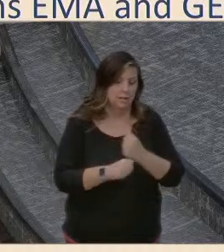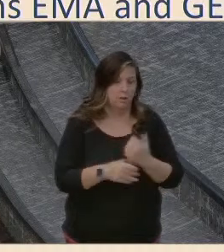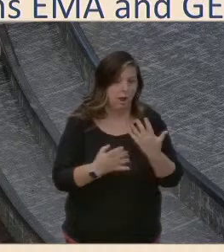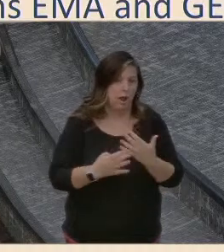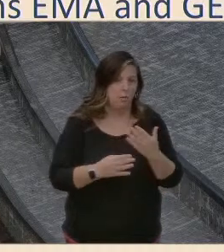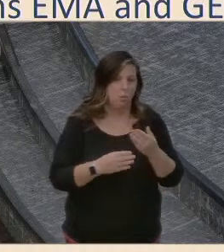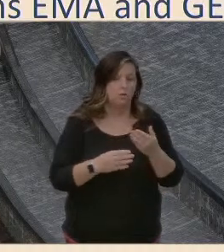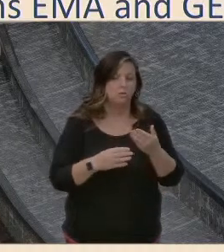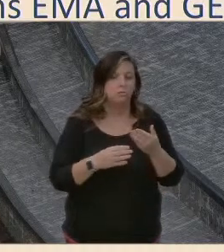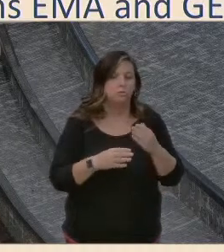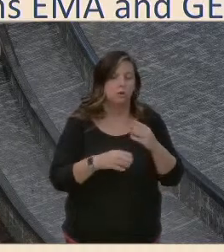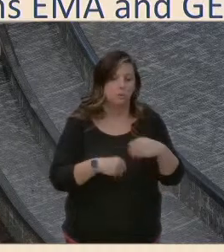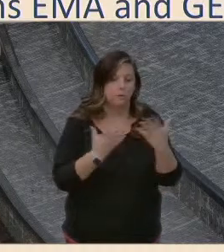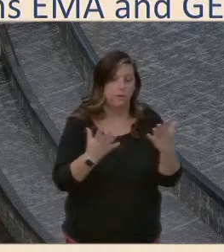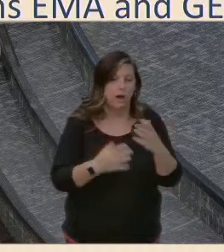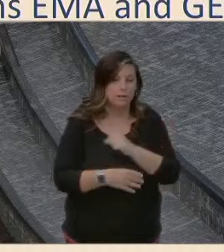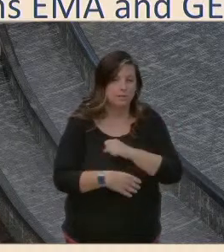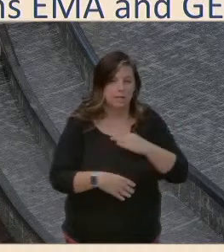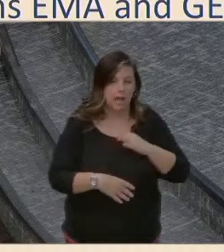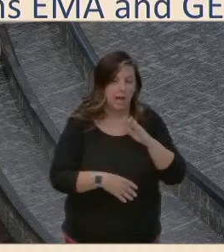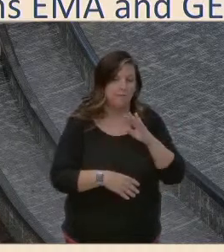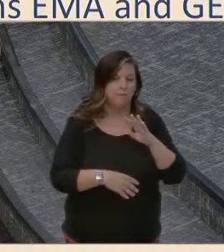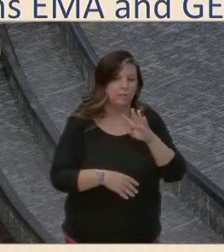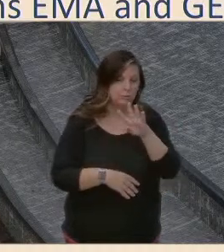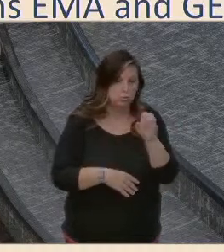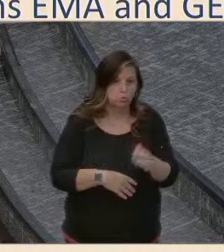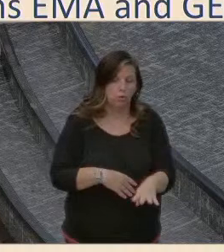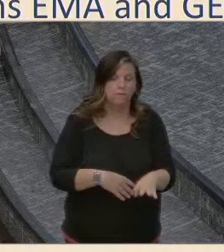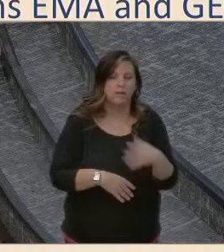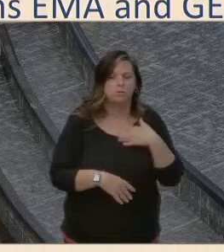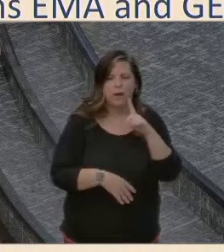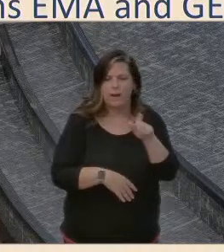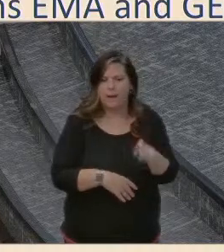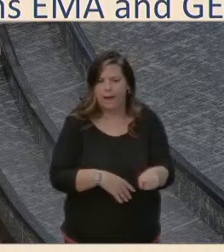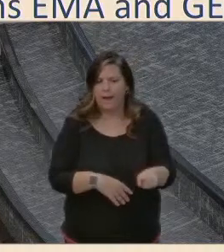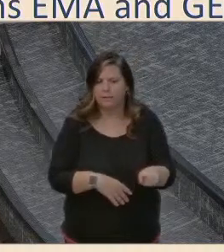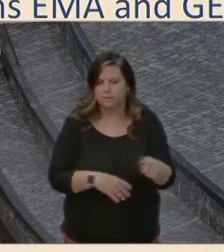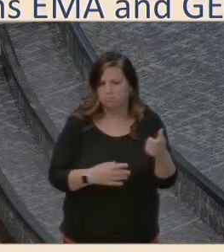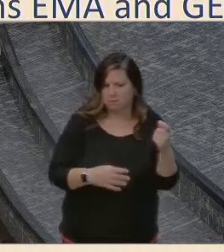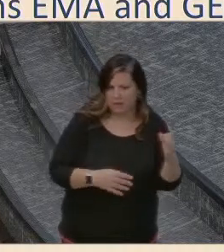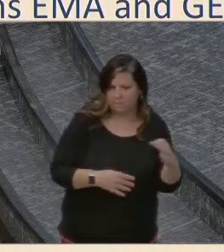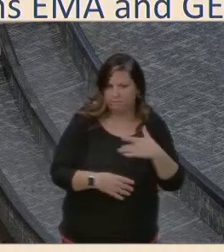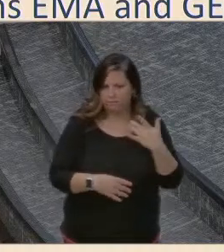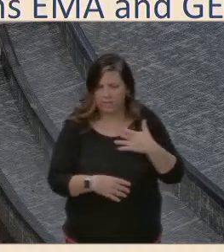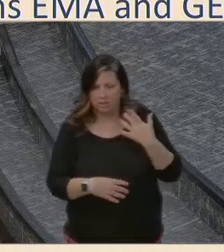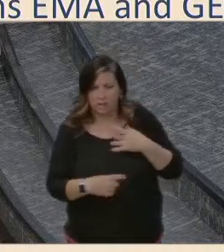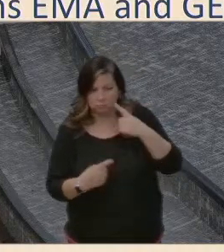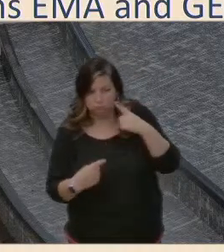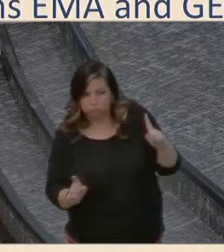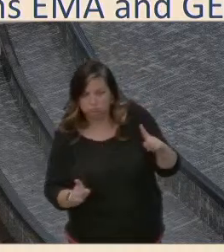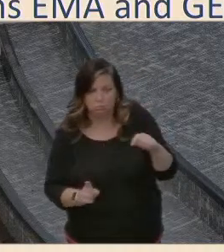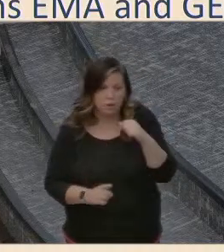surveys to try to gauge the effectiveness of what we're doing in the schools as far as safety preparedness.